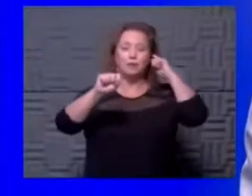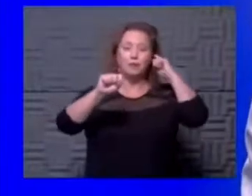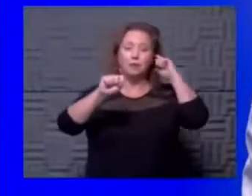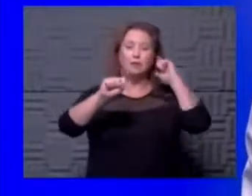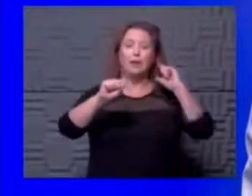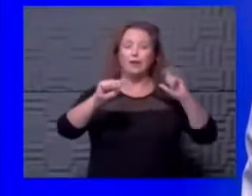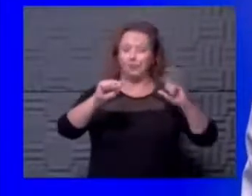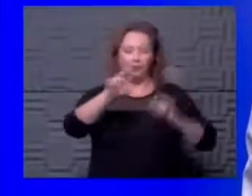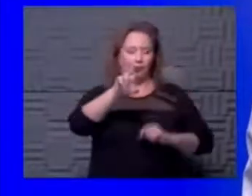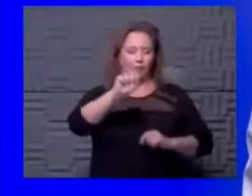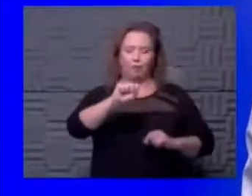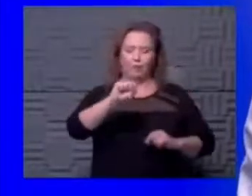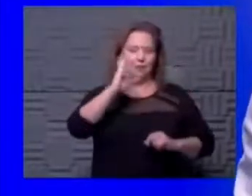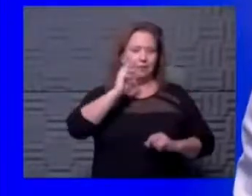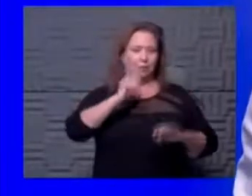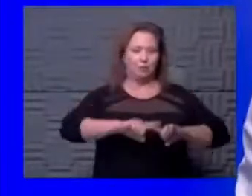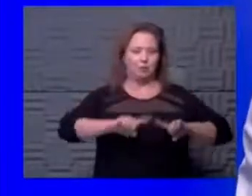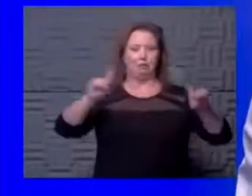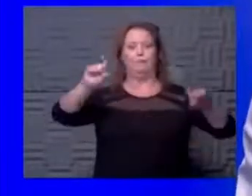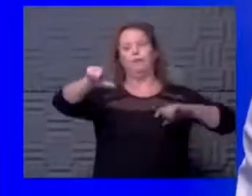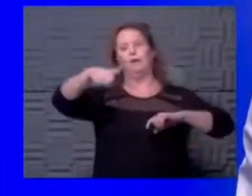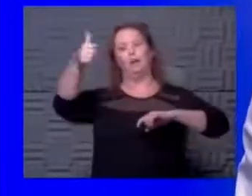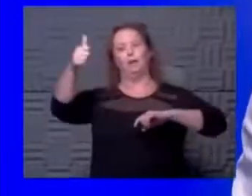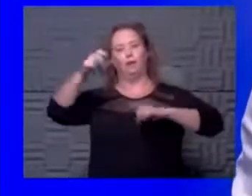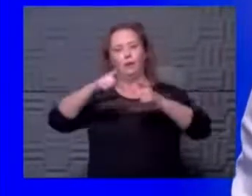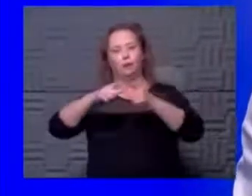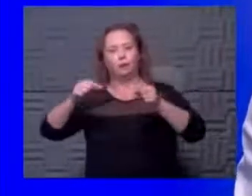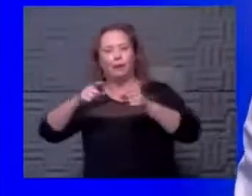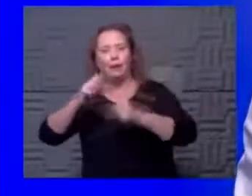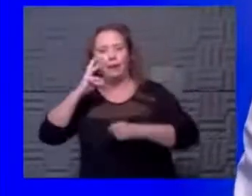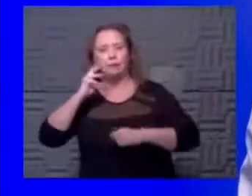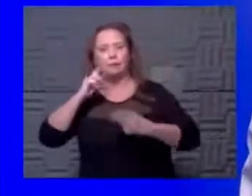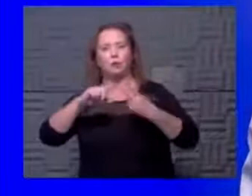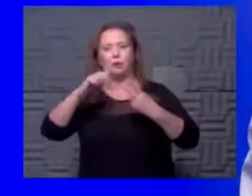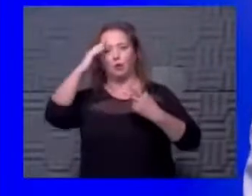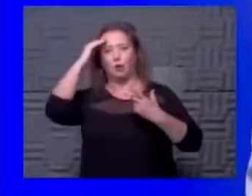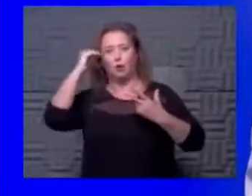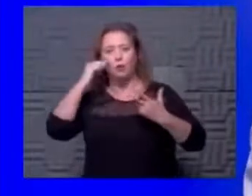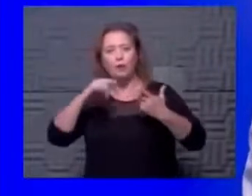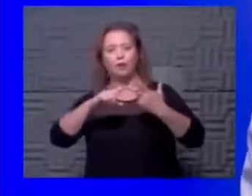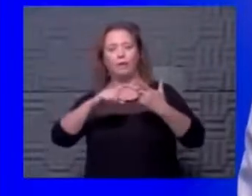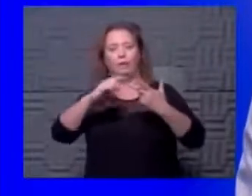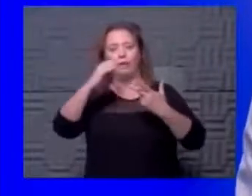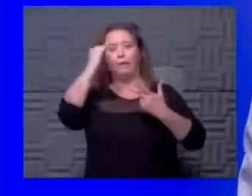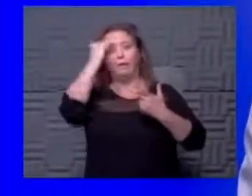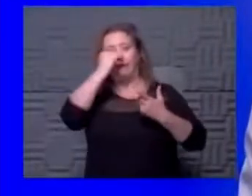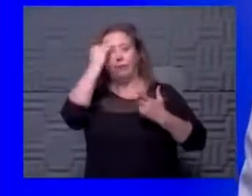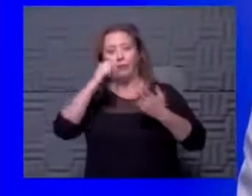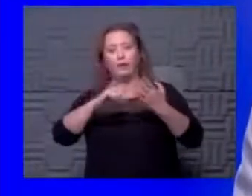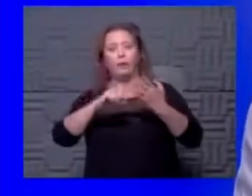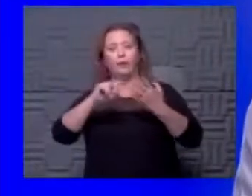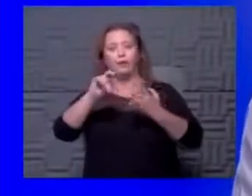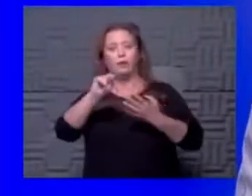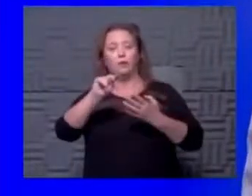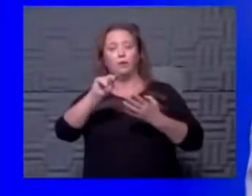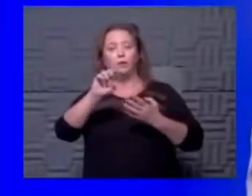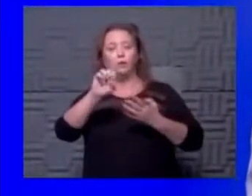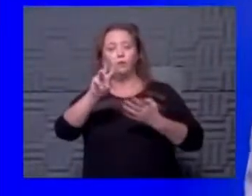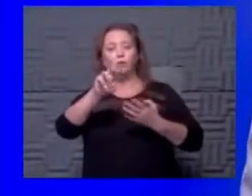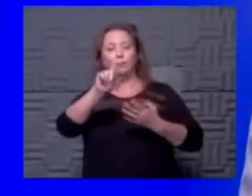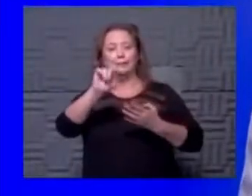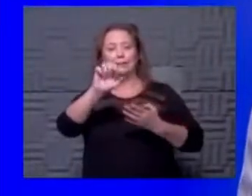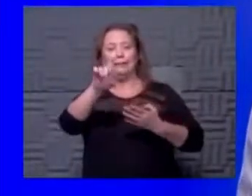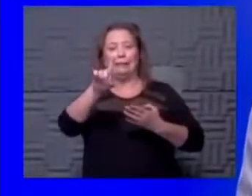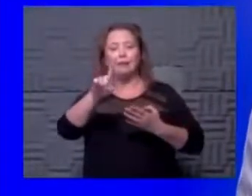is different than any other experience, than the experience in Japan and Korea and China and Italy and in New Zealand. So we're getting